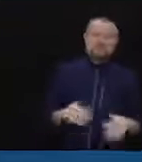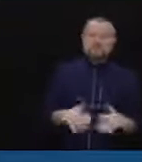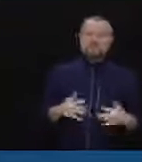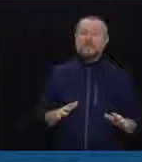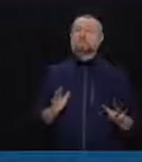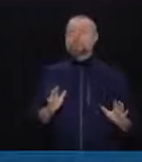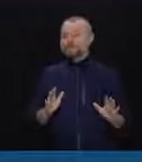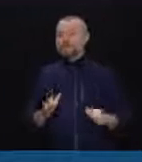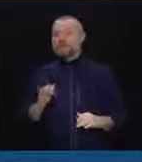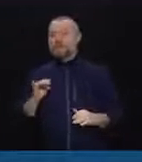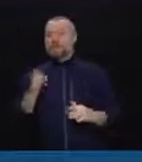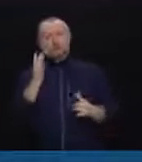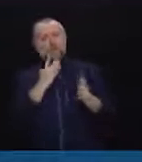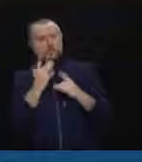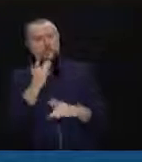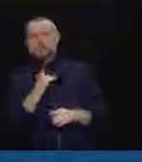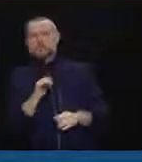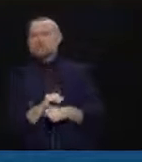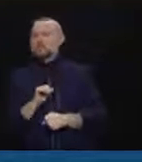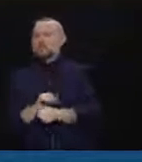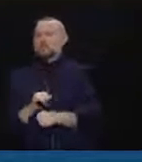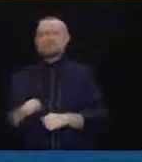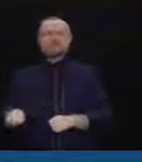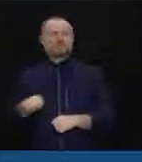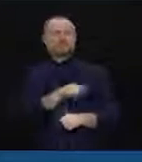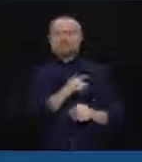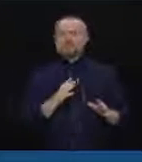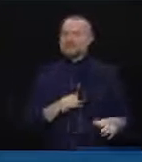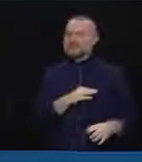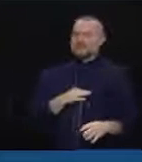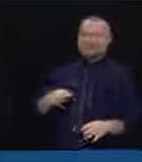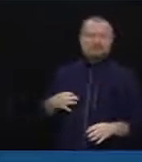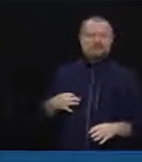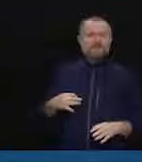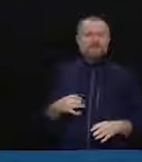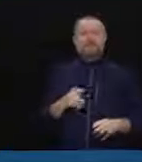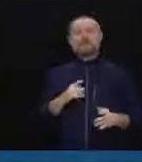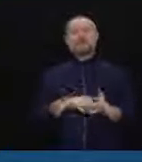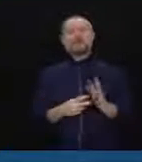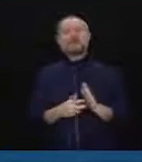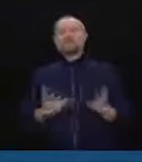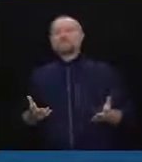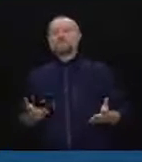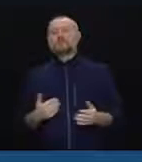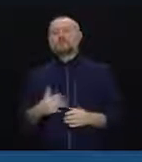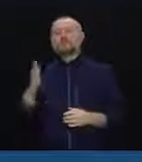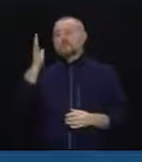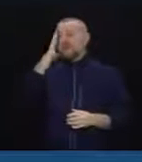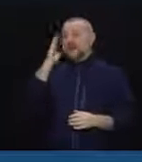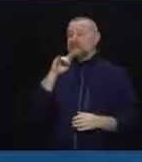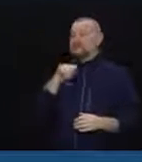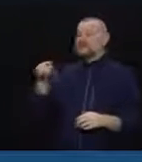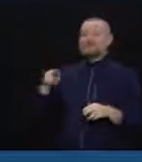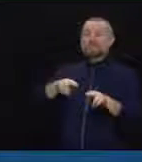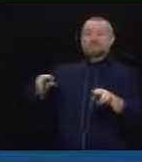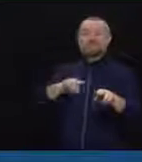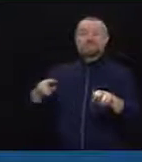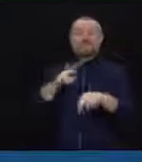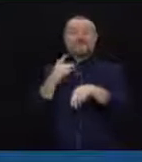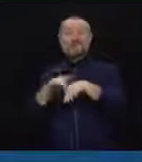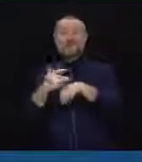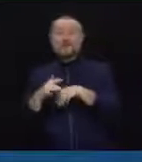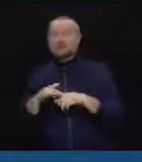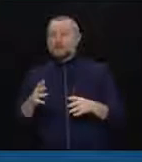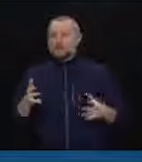of workers. What does that mean? That means you can have beds, but if they're not staffed beds, you can't accept a